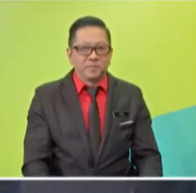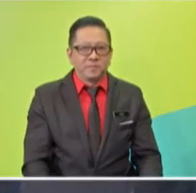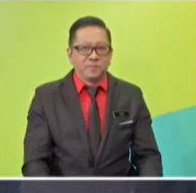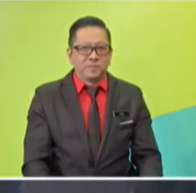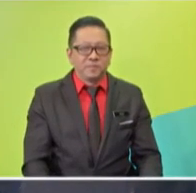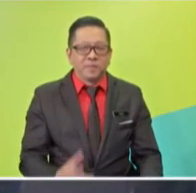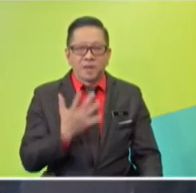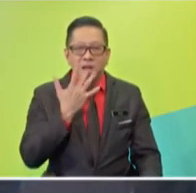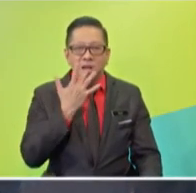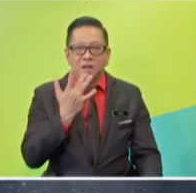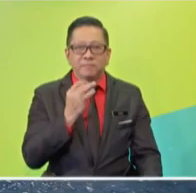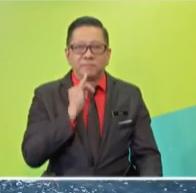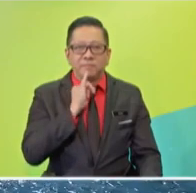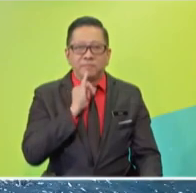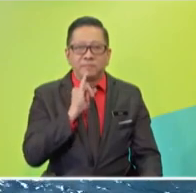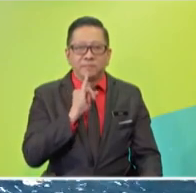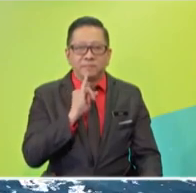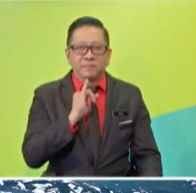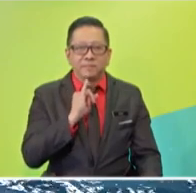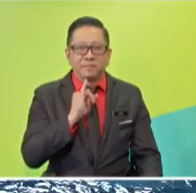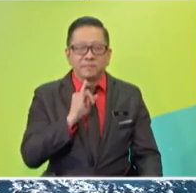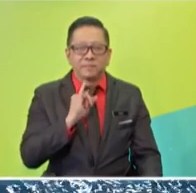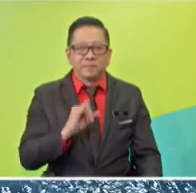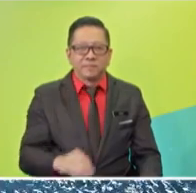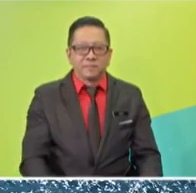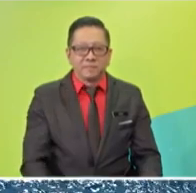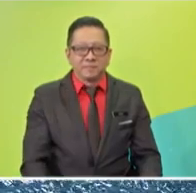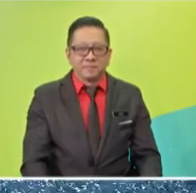My favorite is coffee. Come again?